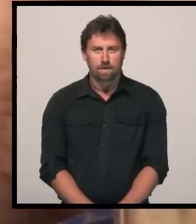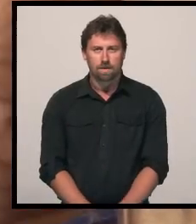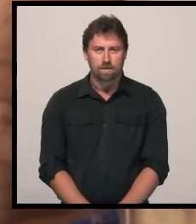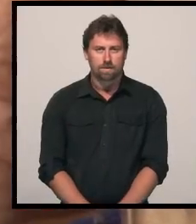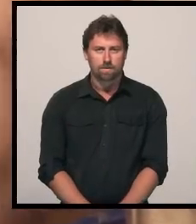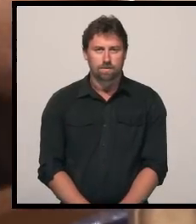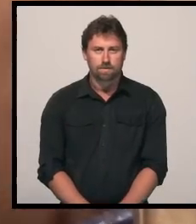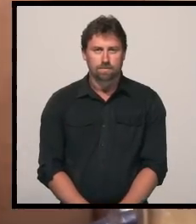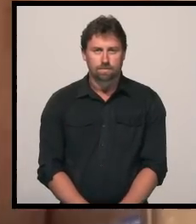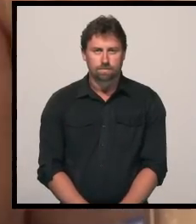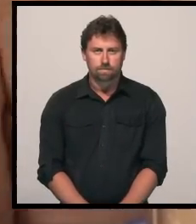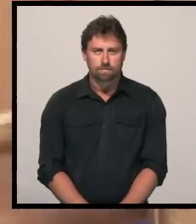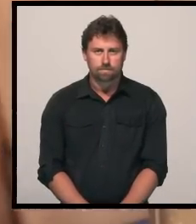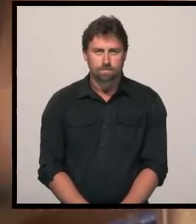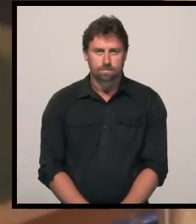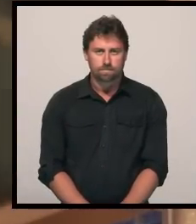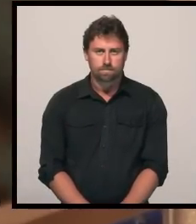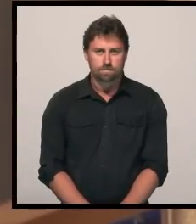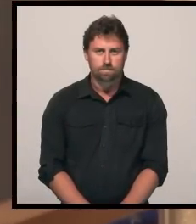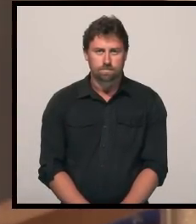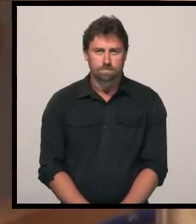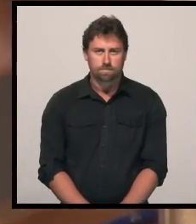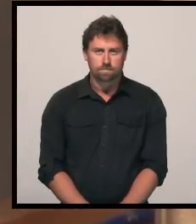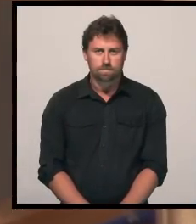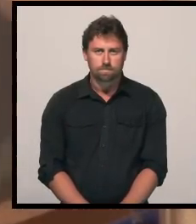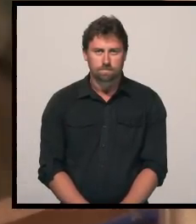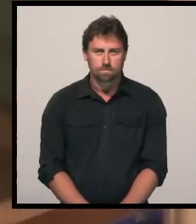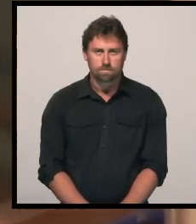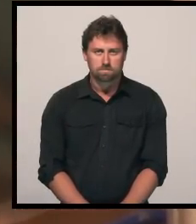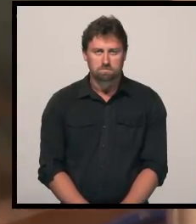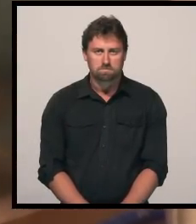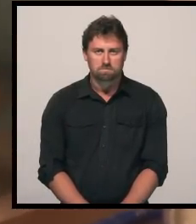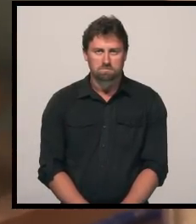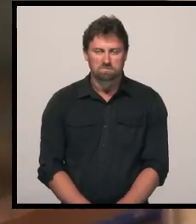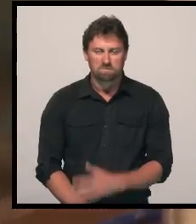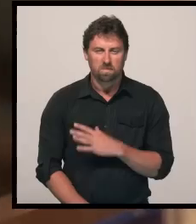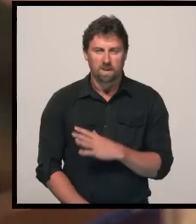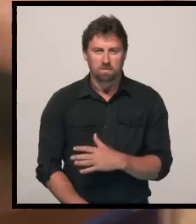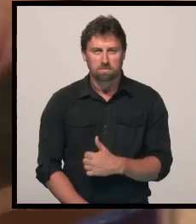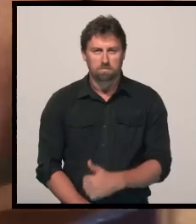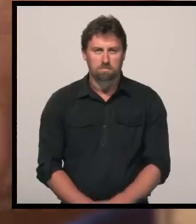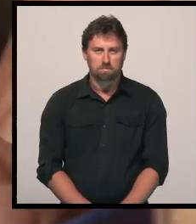Let's cut that out of the way. Shouldn't be too much drama.